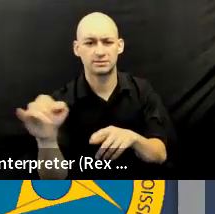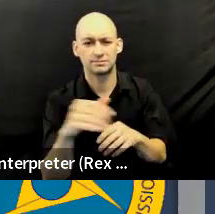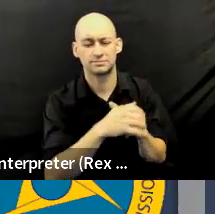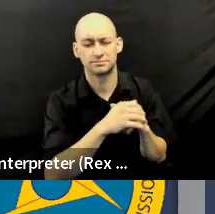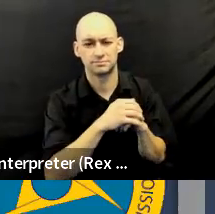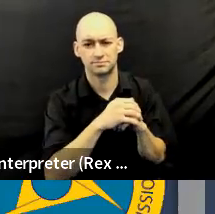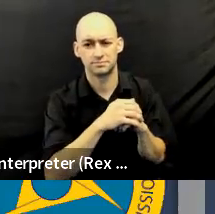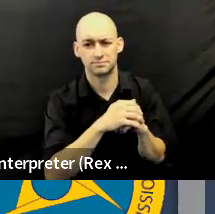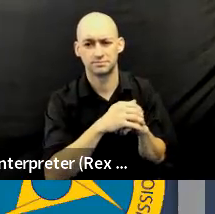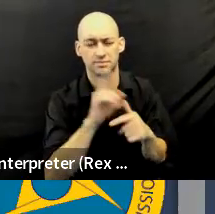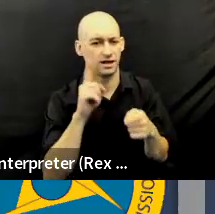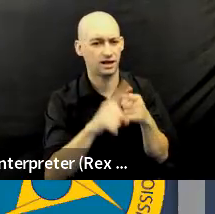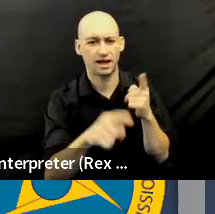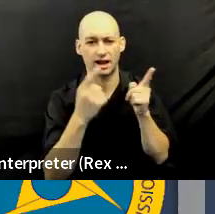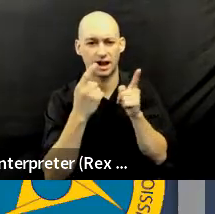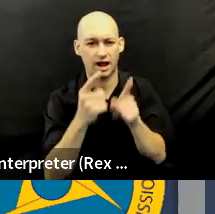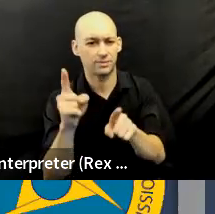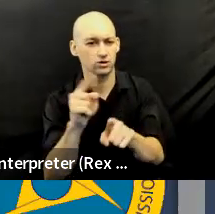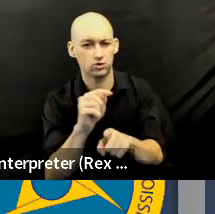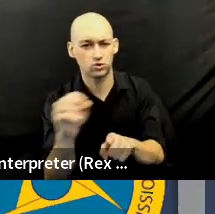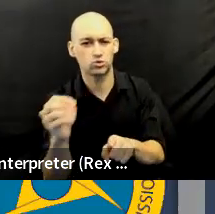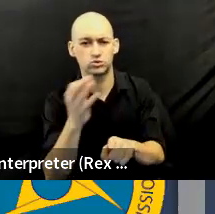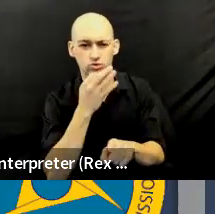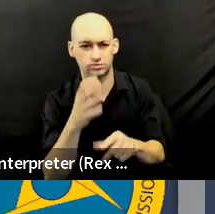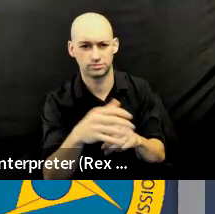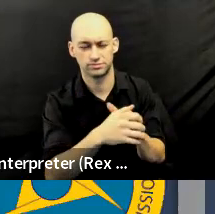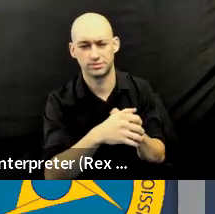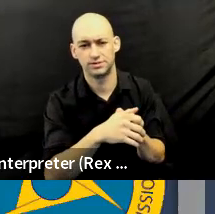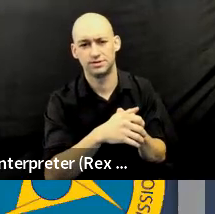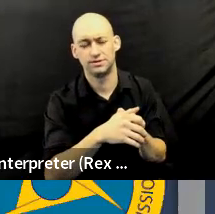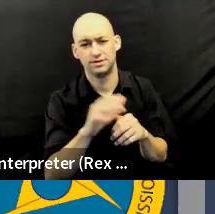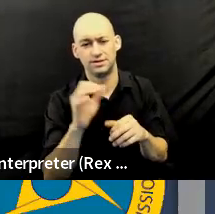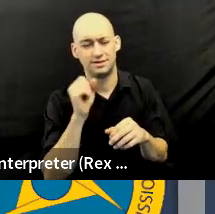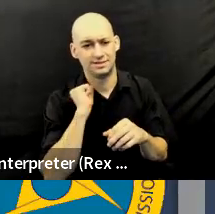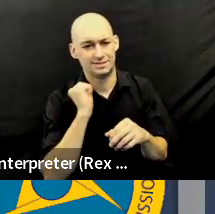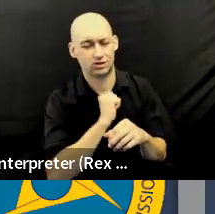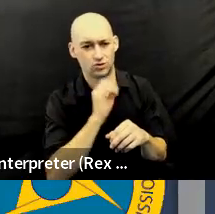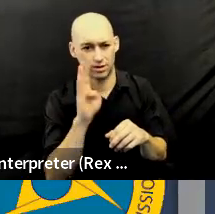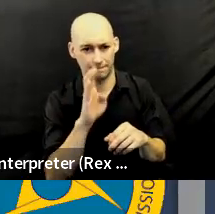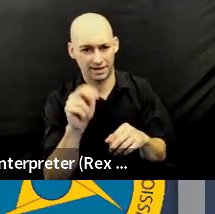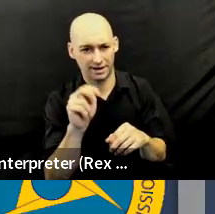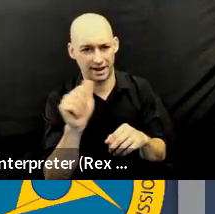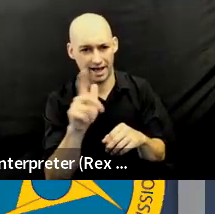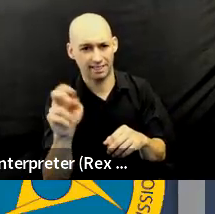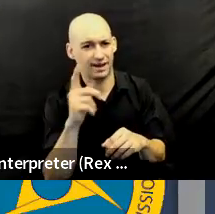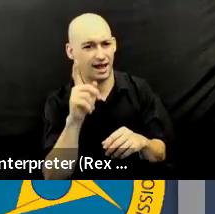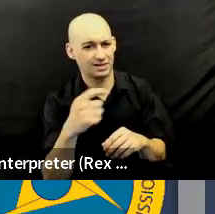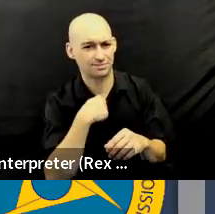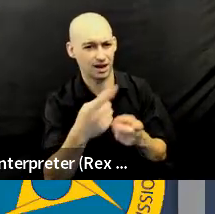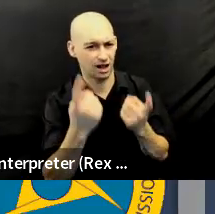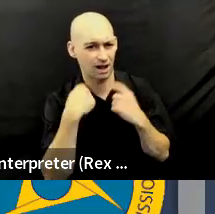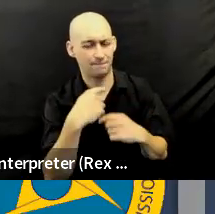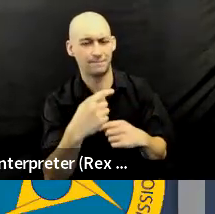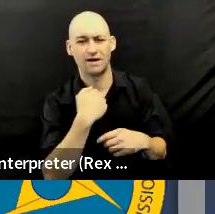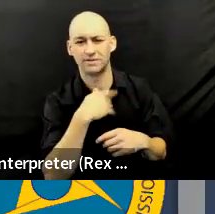And it can't happen too soon. The fact that State Senator Ben Allen had asked me to come down and have lunch with them 2